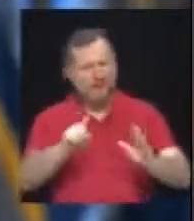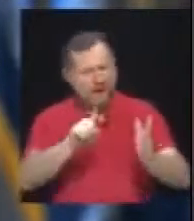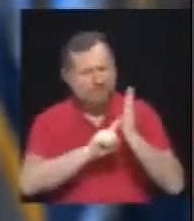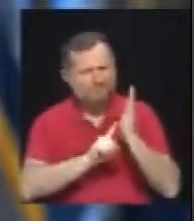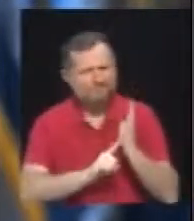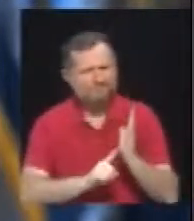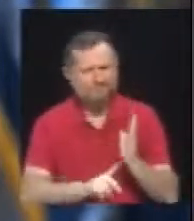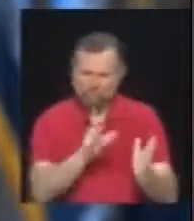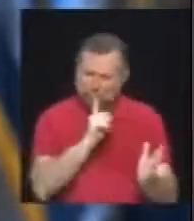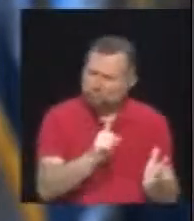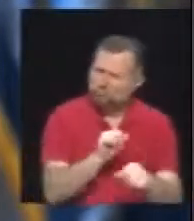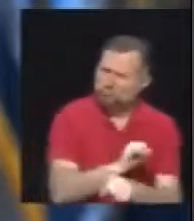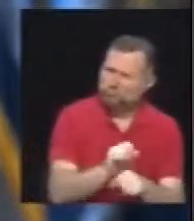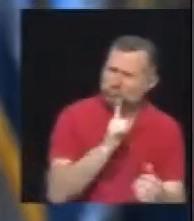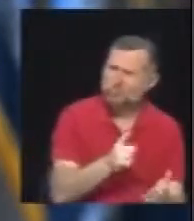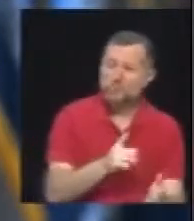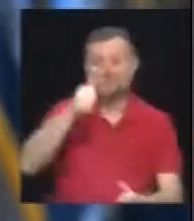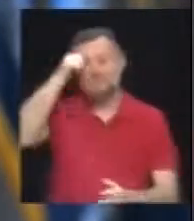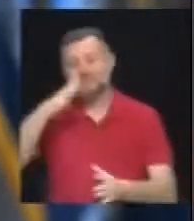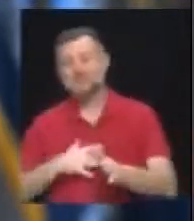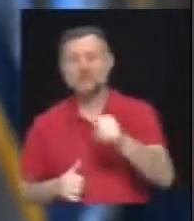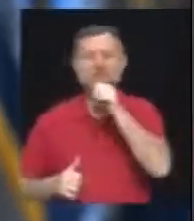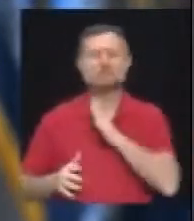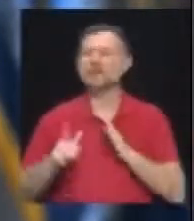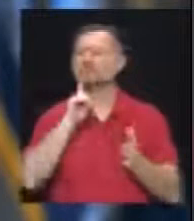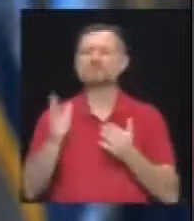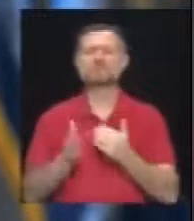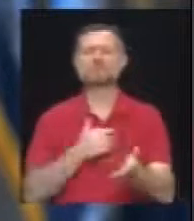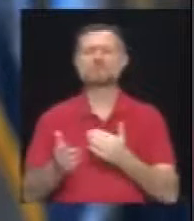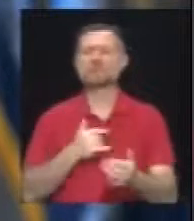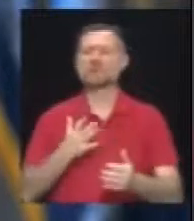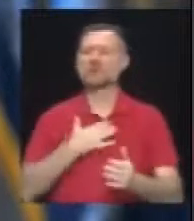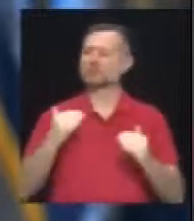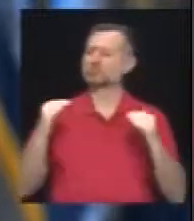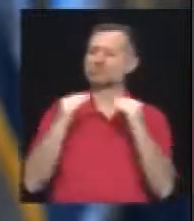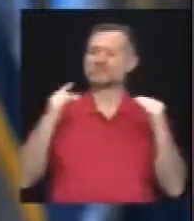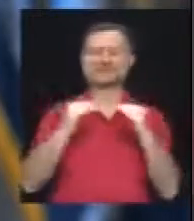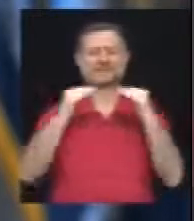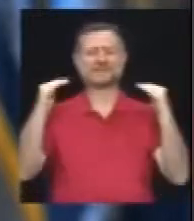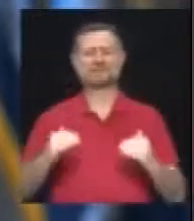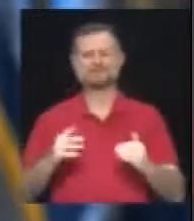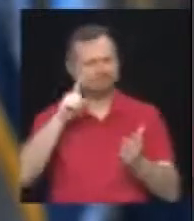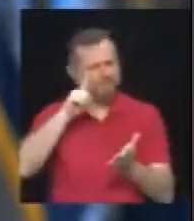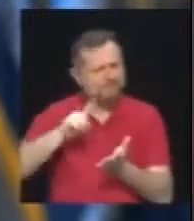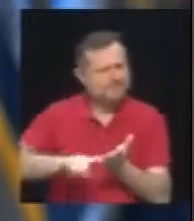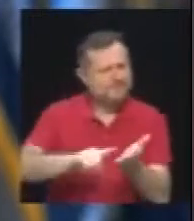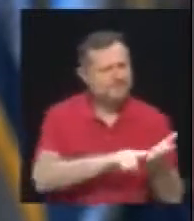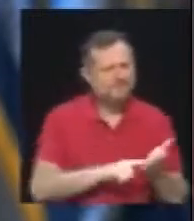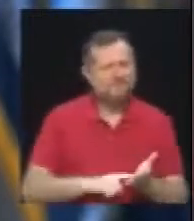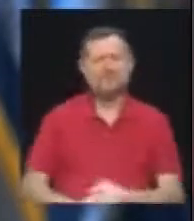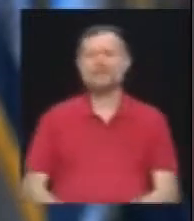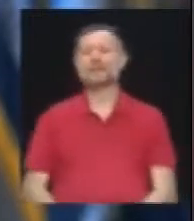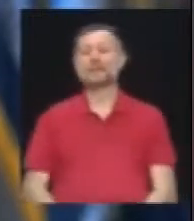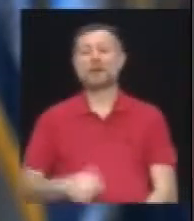man, that is our basic justice system. I understand that there are moments of